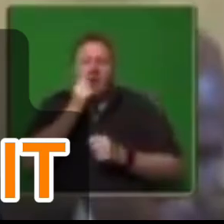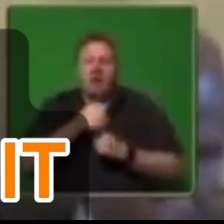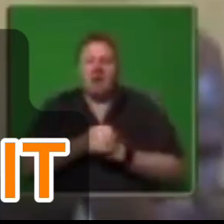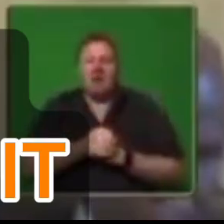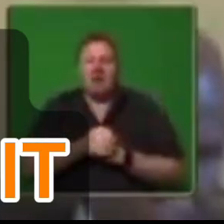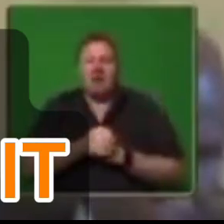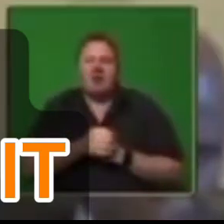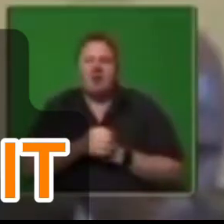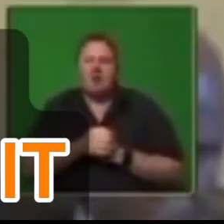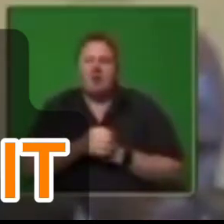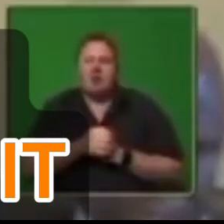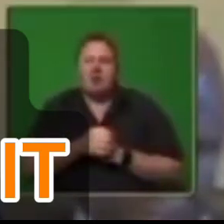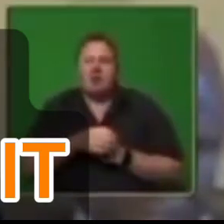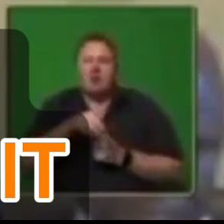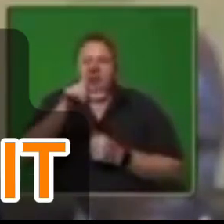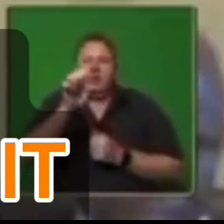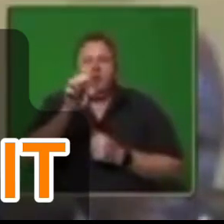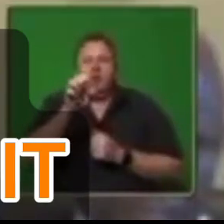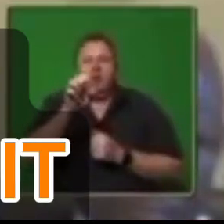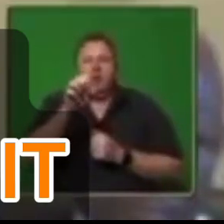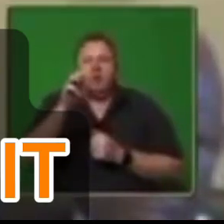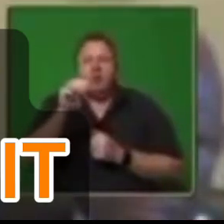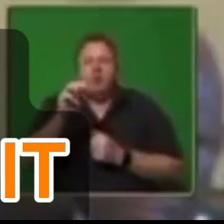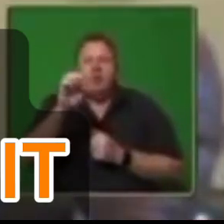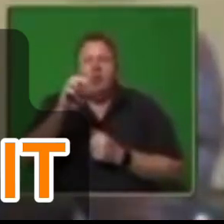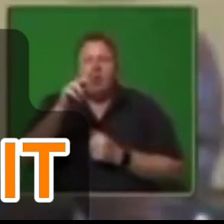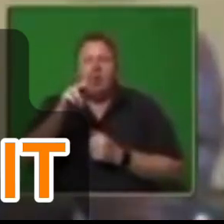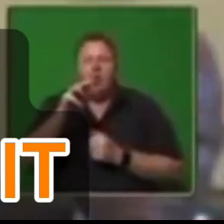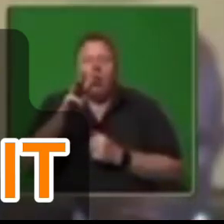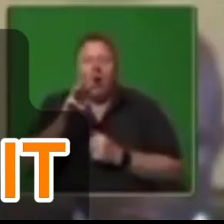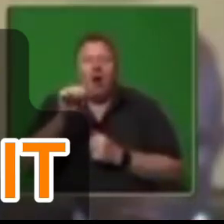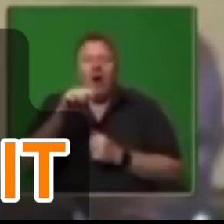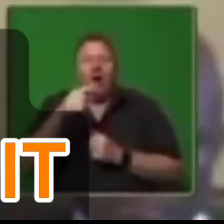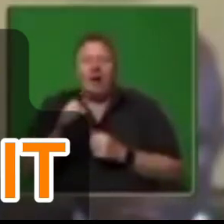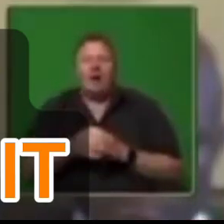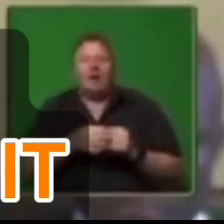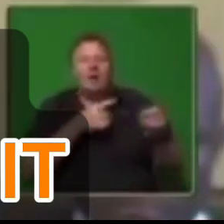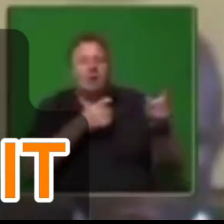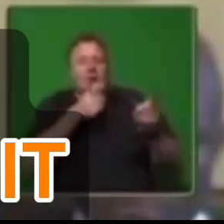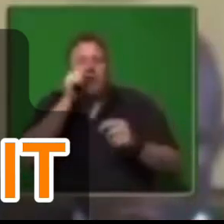Rifleman Calvin Louis Moahi, Rifleman